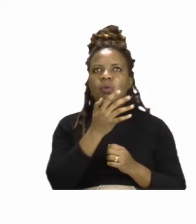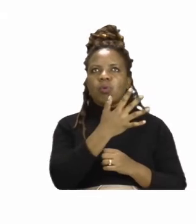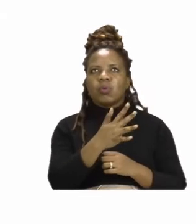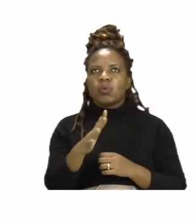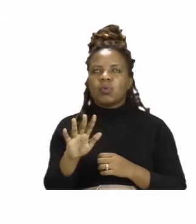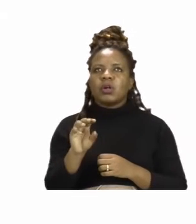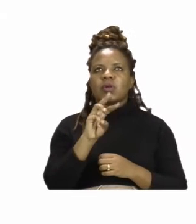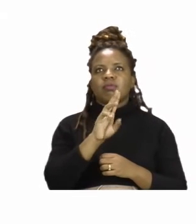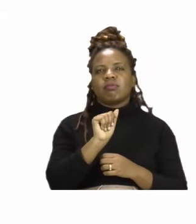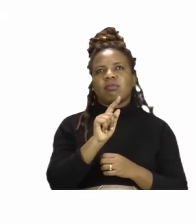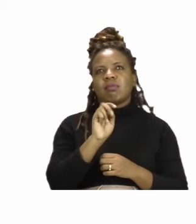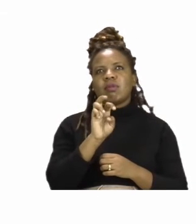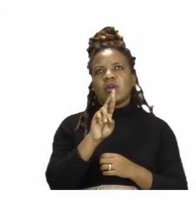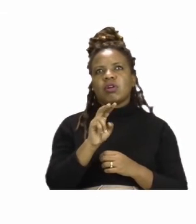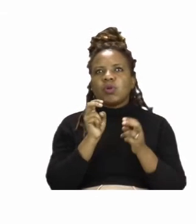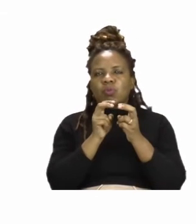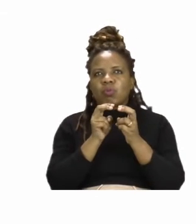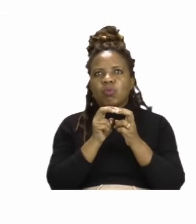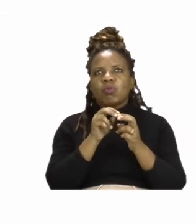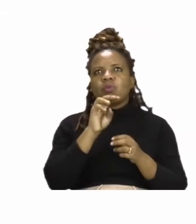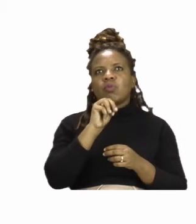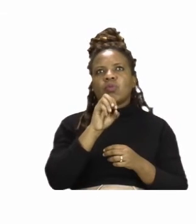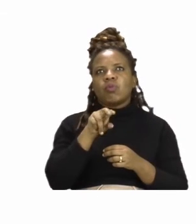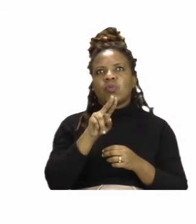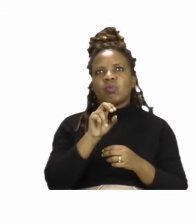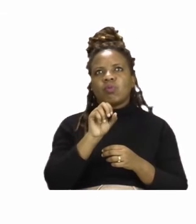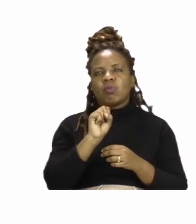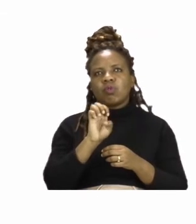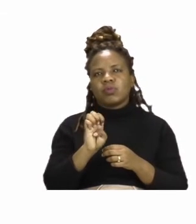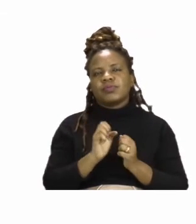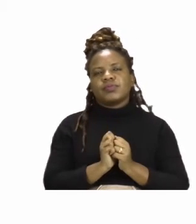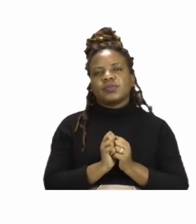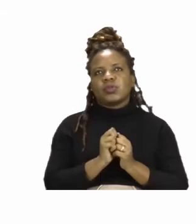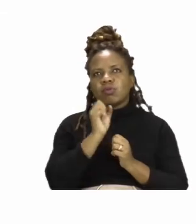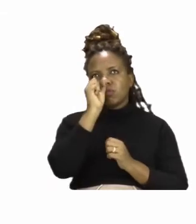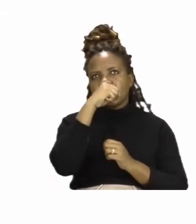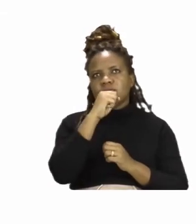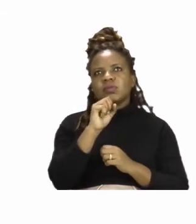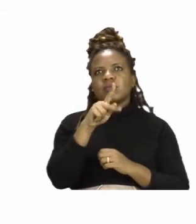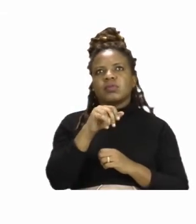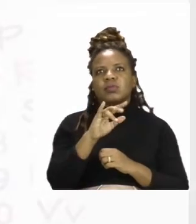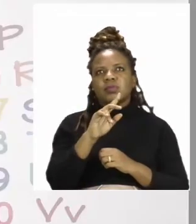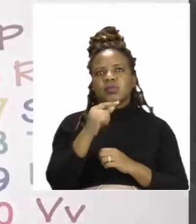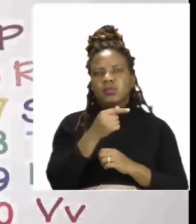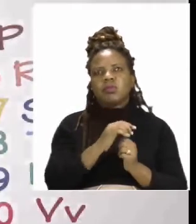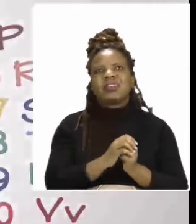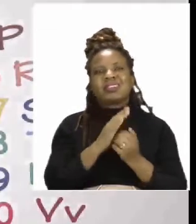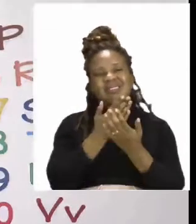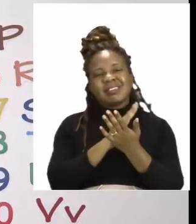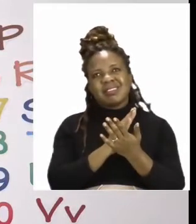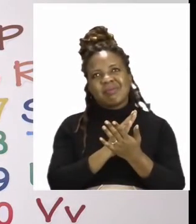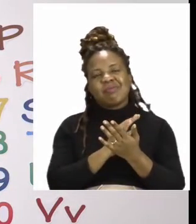and which ones aren't. So I'd like you to please stand up. Stand up everyone, and you are going to do it with me.